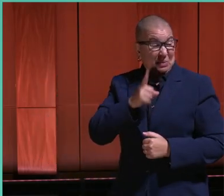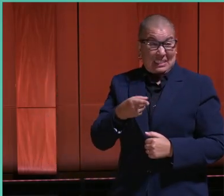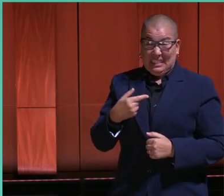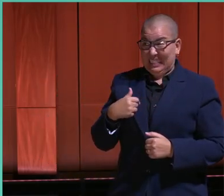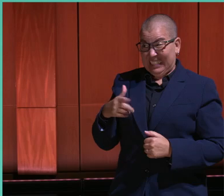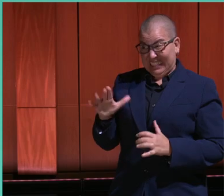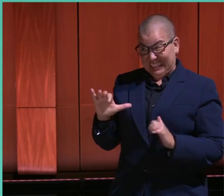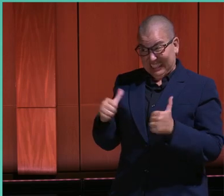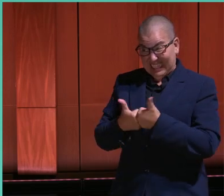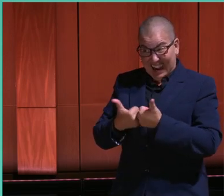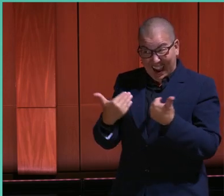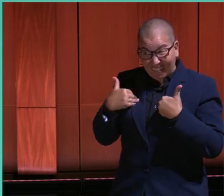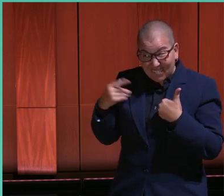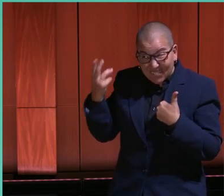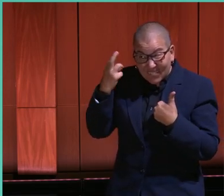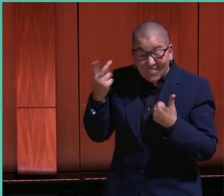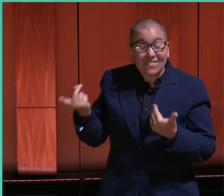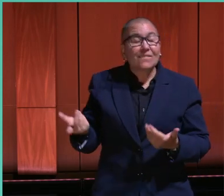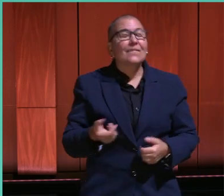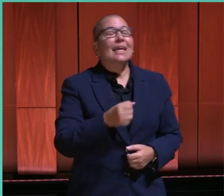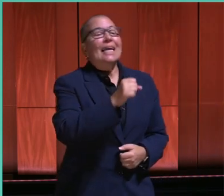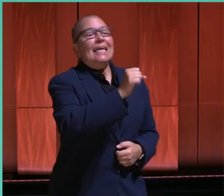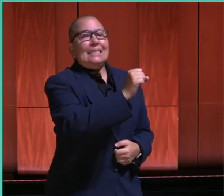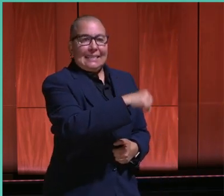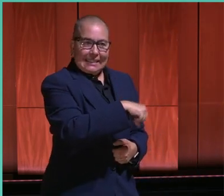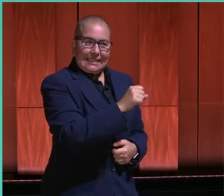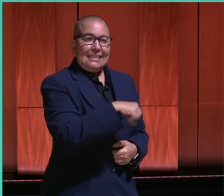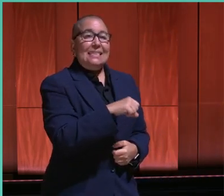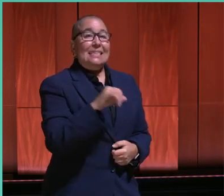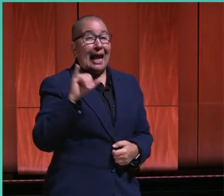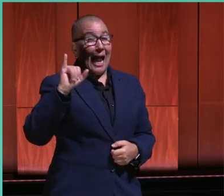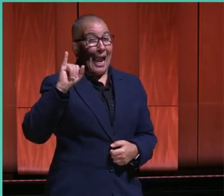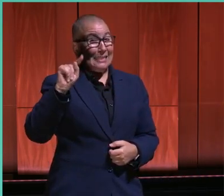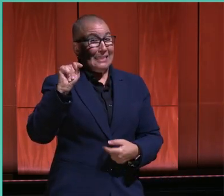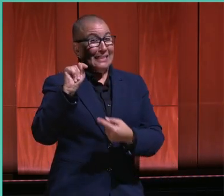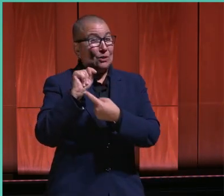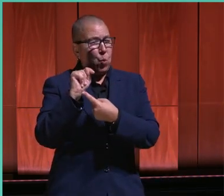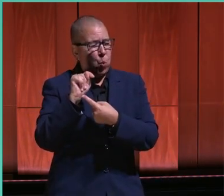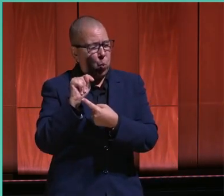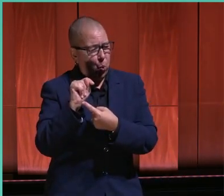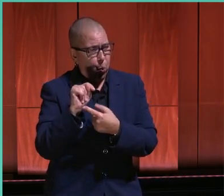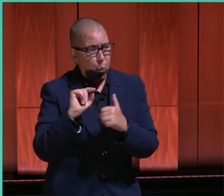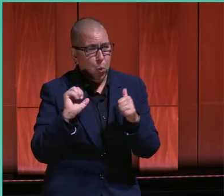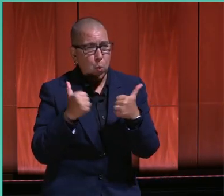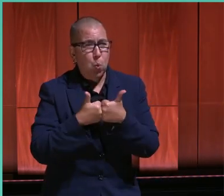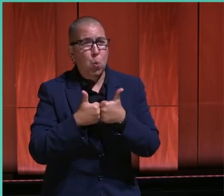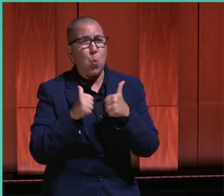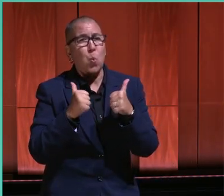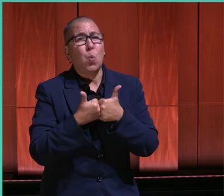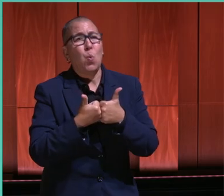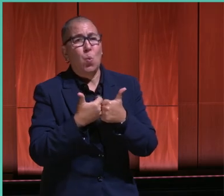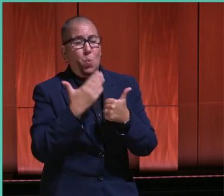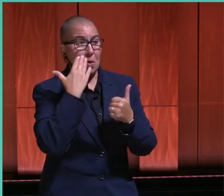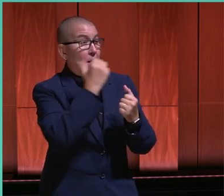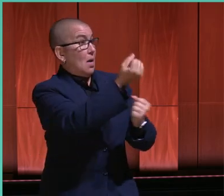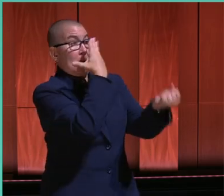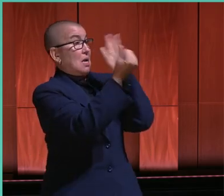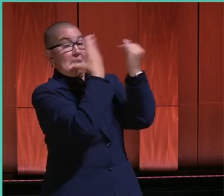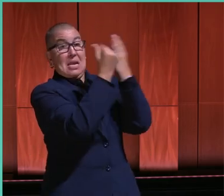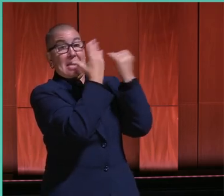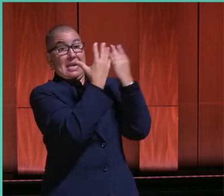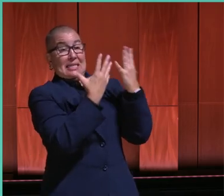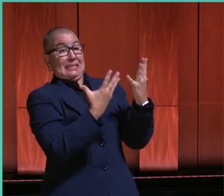Well, everyone knows within IT, there's always going to be challenges. I'm sure that's why a lot of us have jobs out here. But within Prince William County,